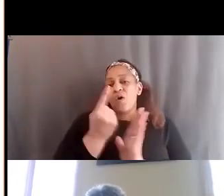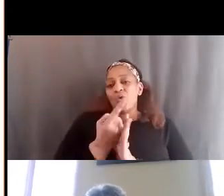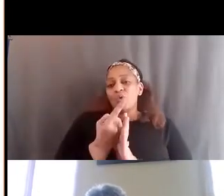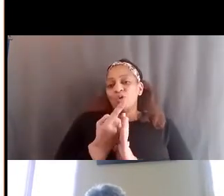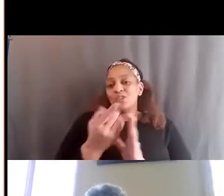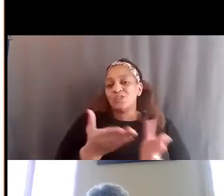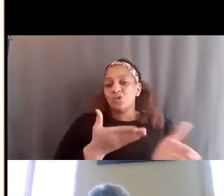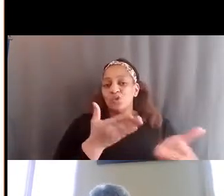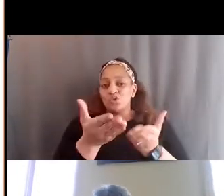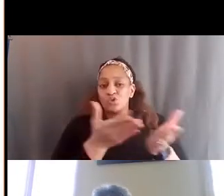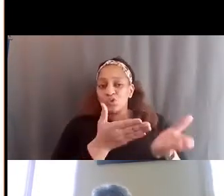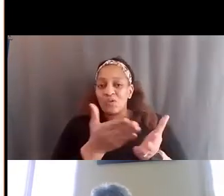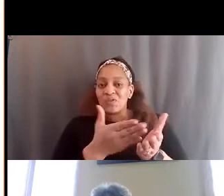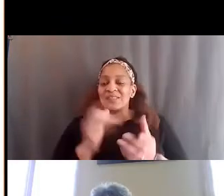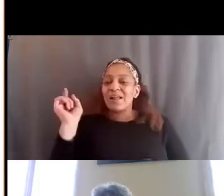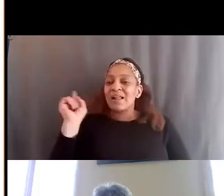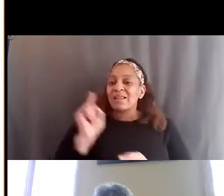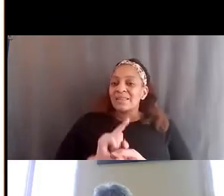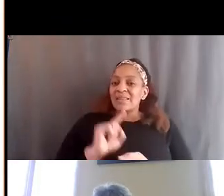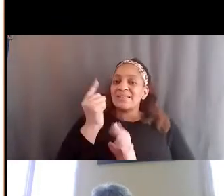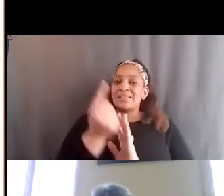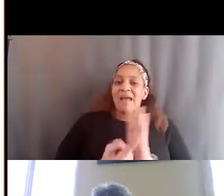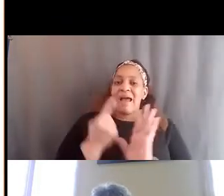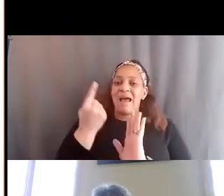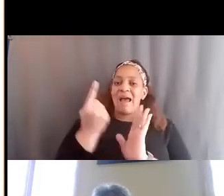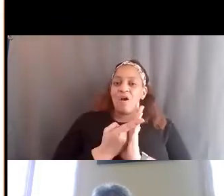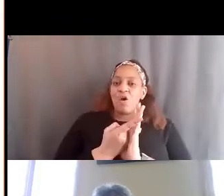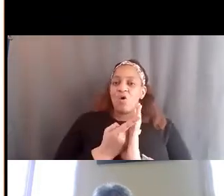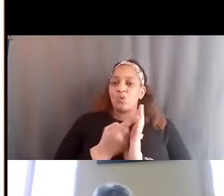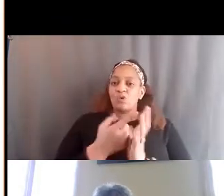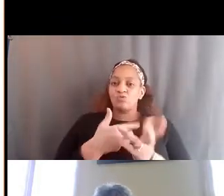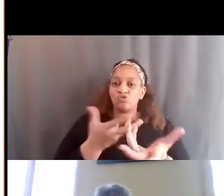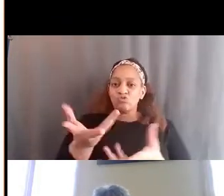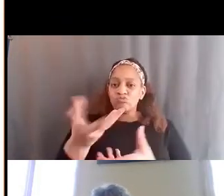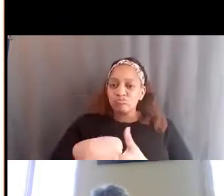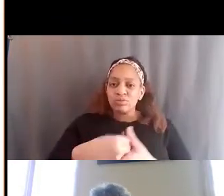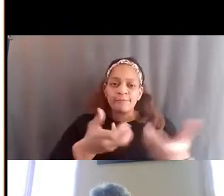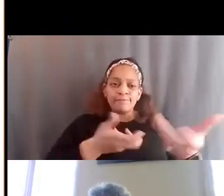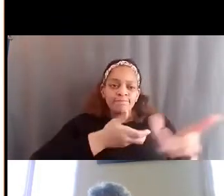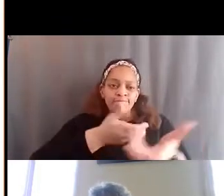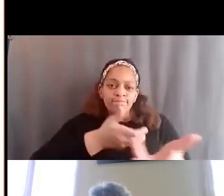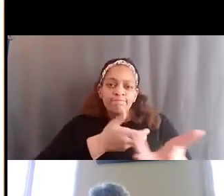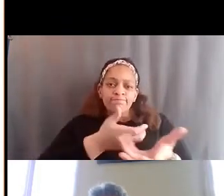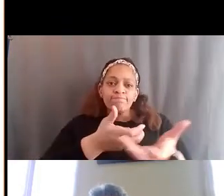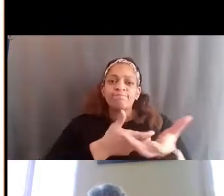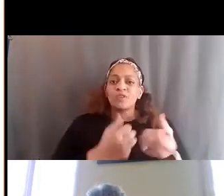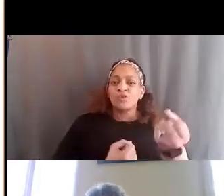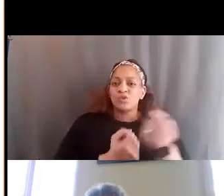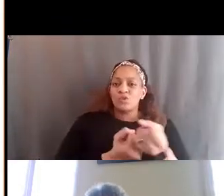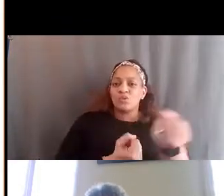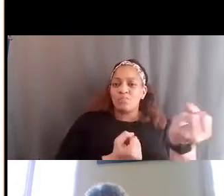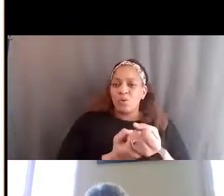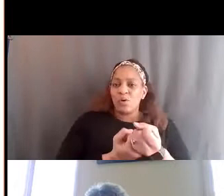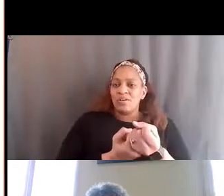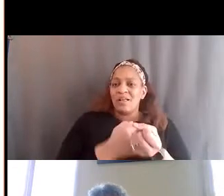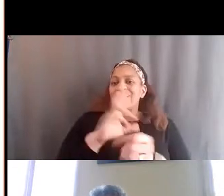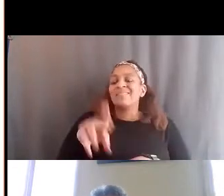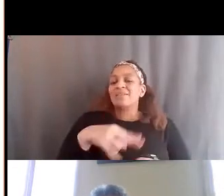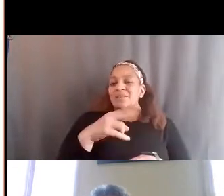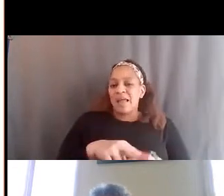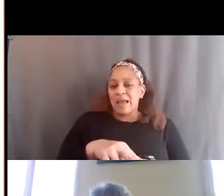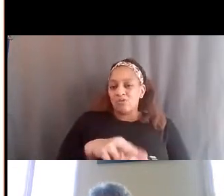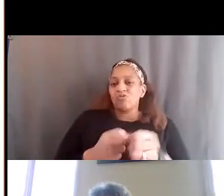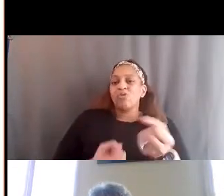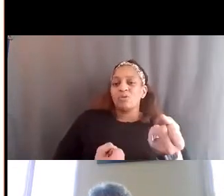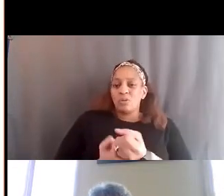to independence, less hours to engage natural supports. The result is they can bill less hours and